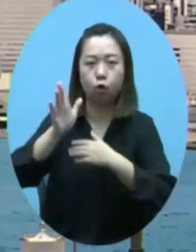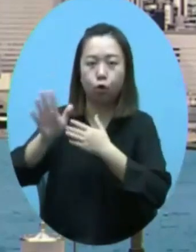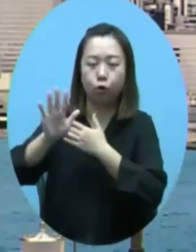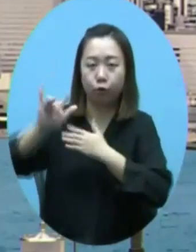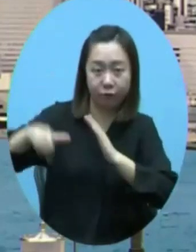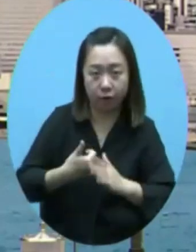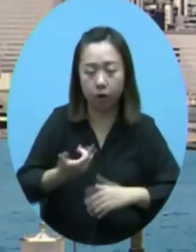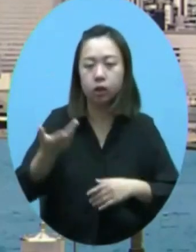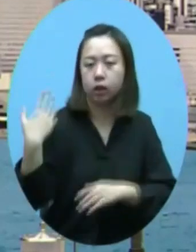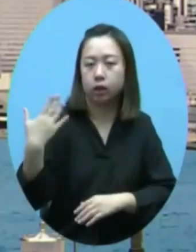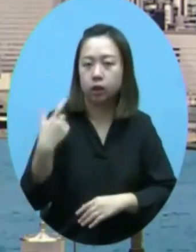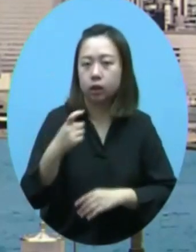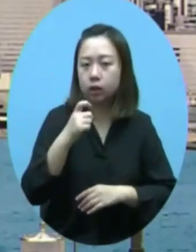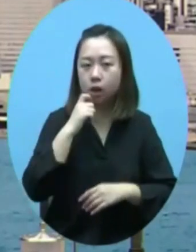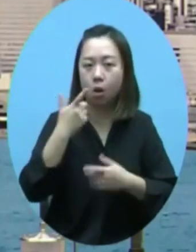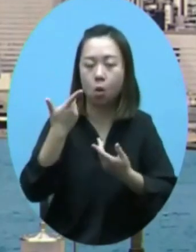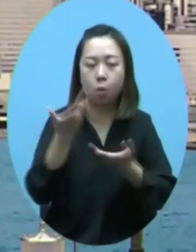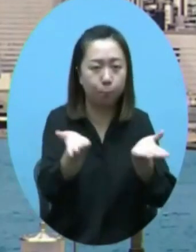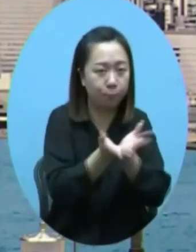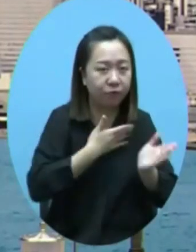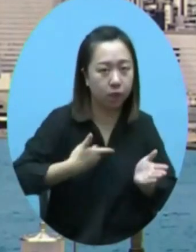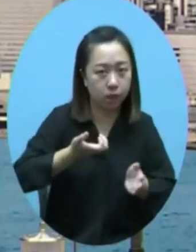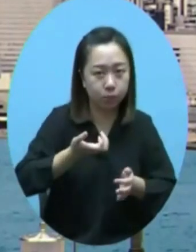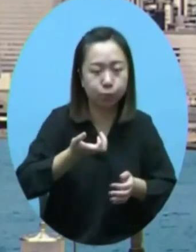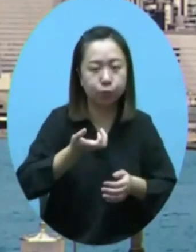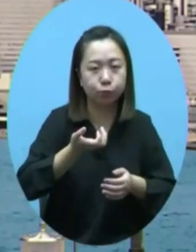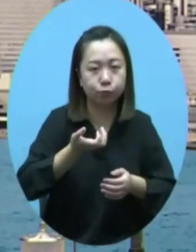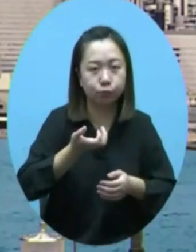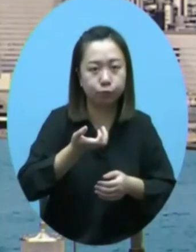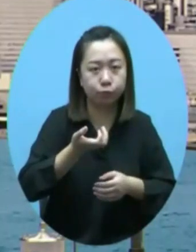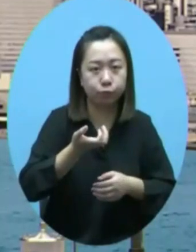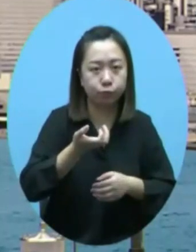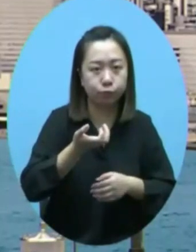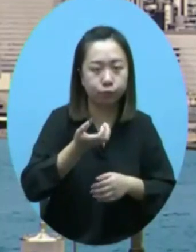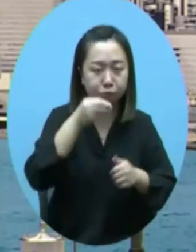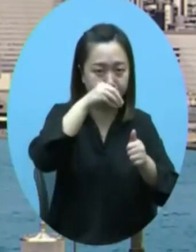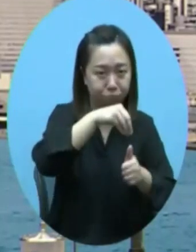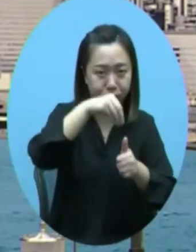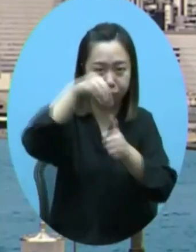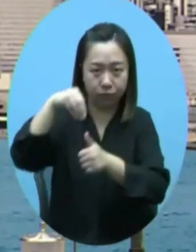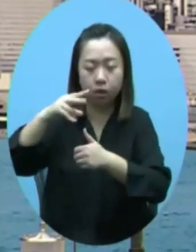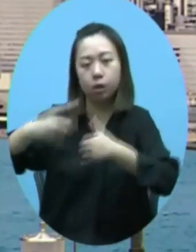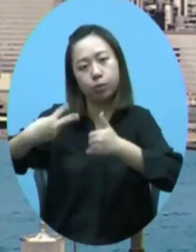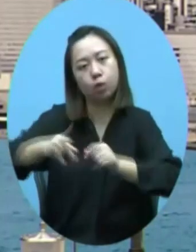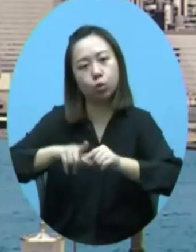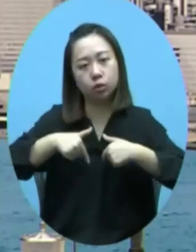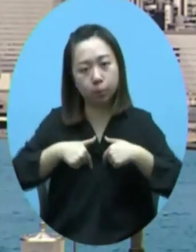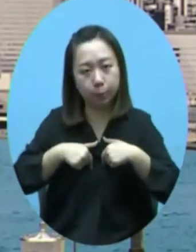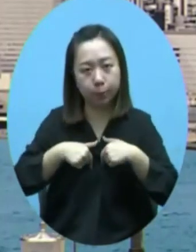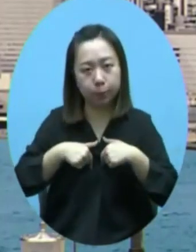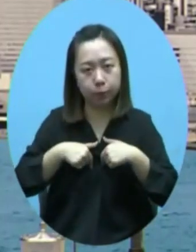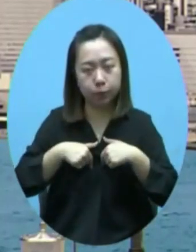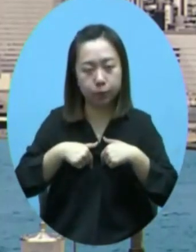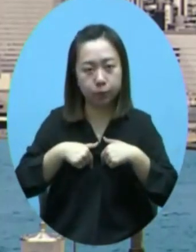a Philippine ship crew. Well, since placed earlier, we already put